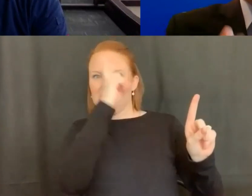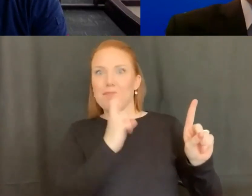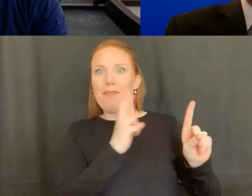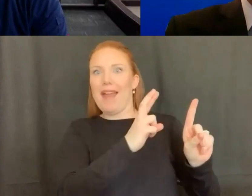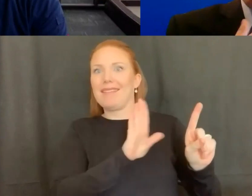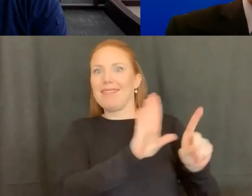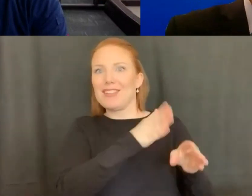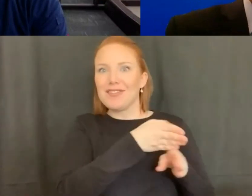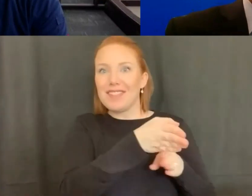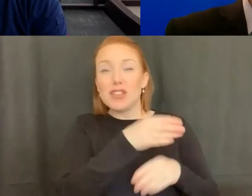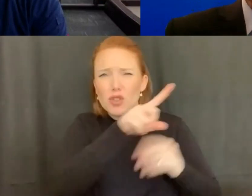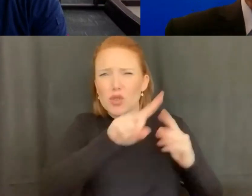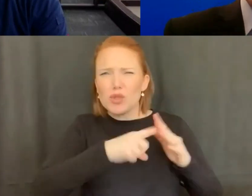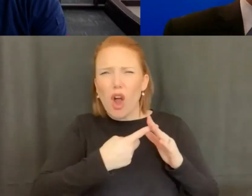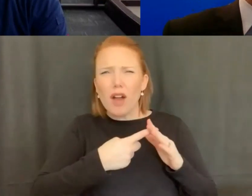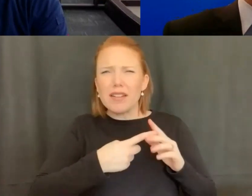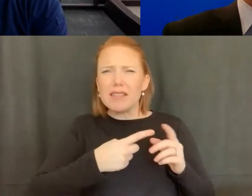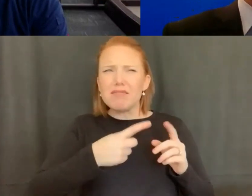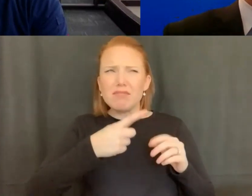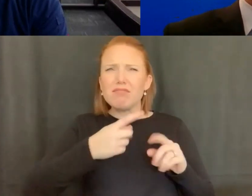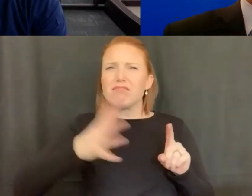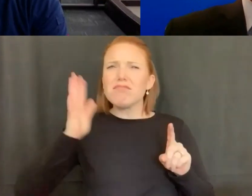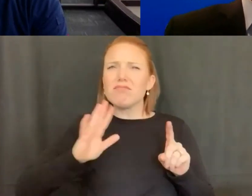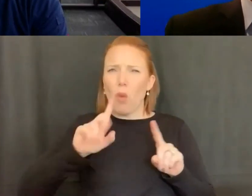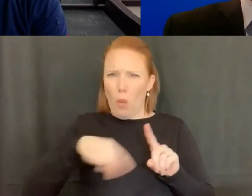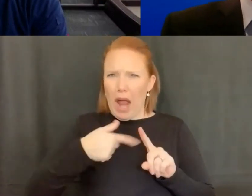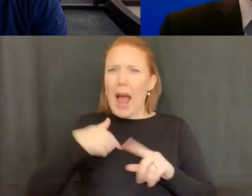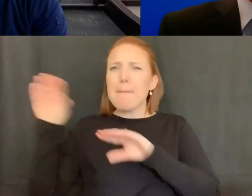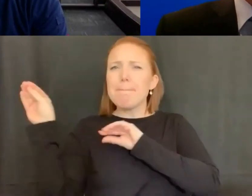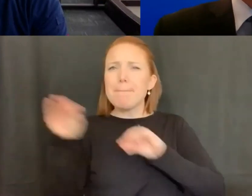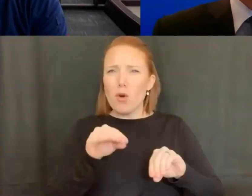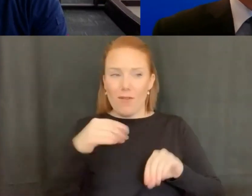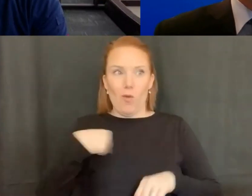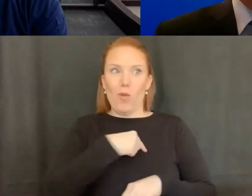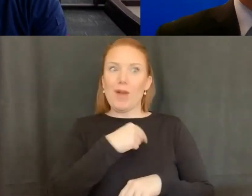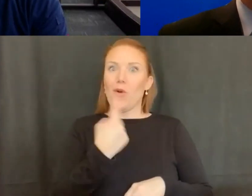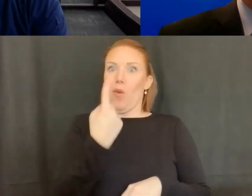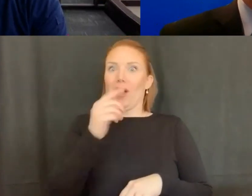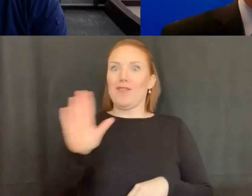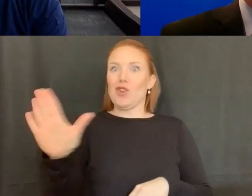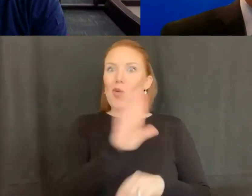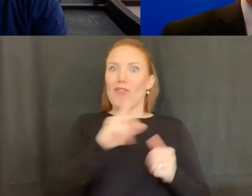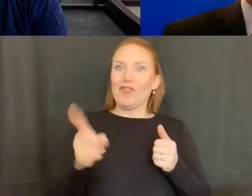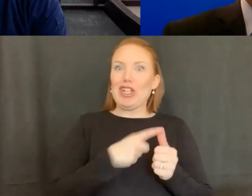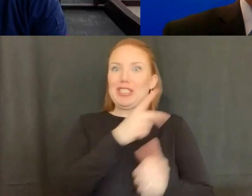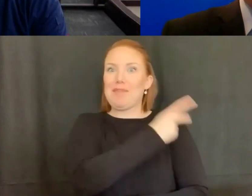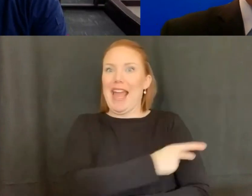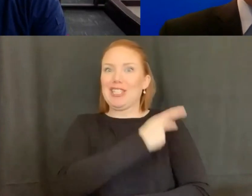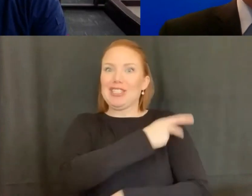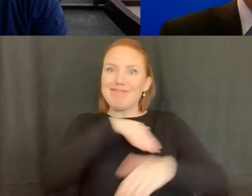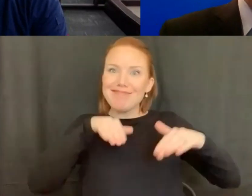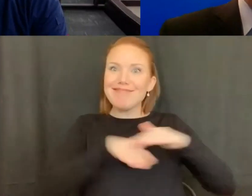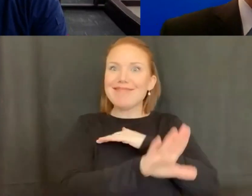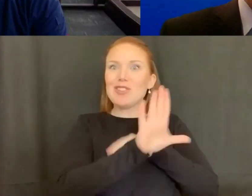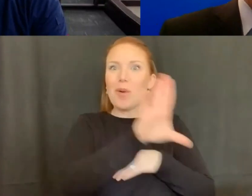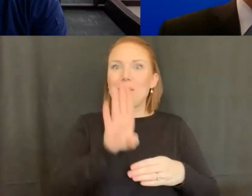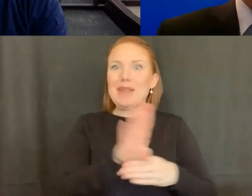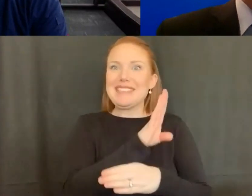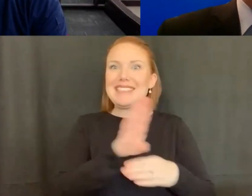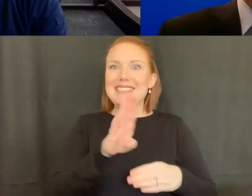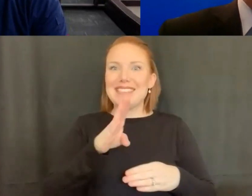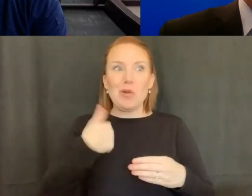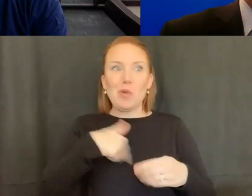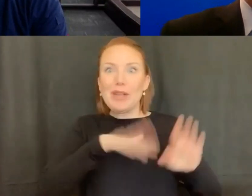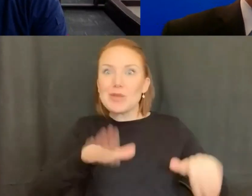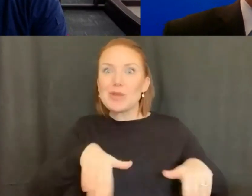you started right when I moved back to where I live, and we were one of your first patients in the door. That's right. And we've sort of grown up in the business with